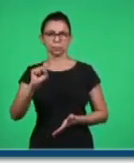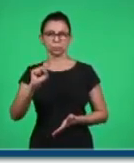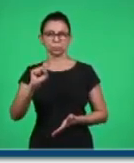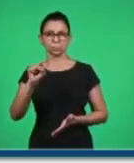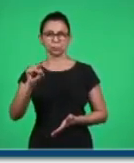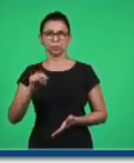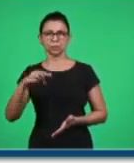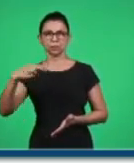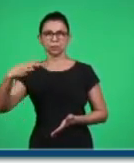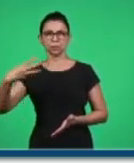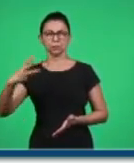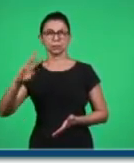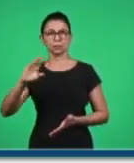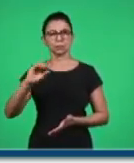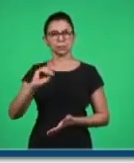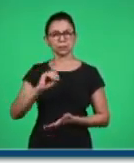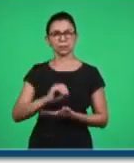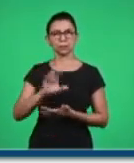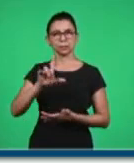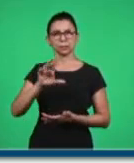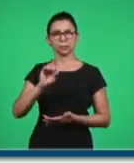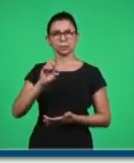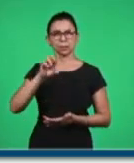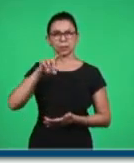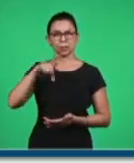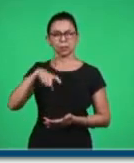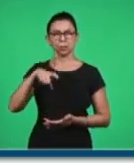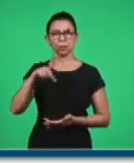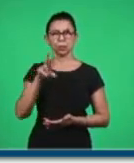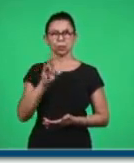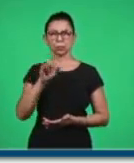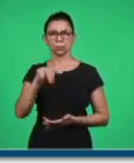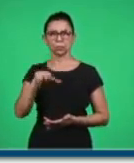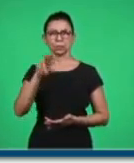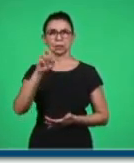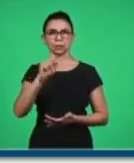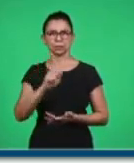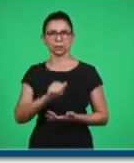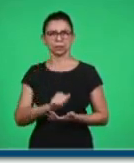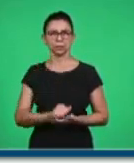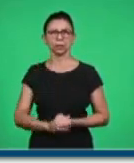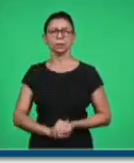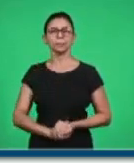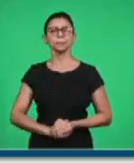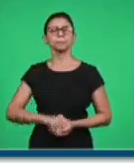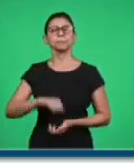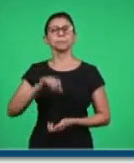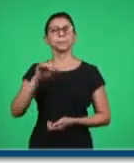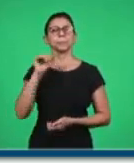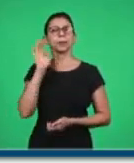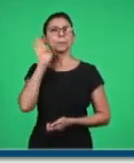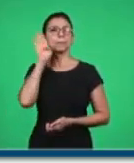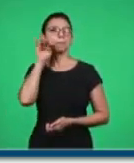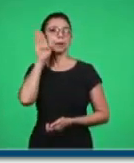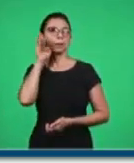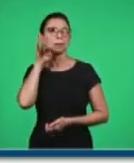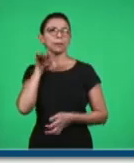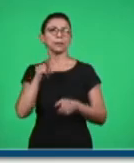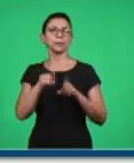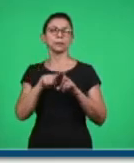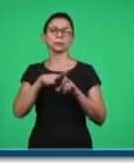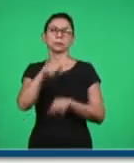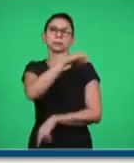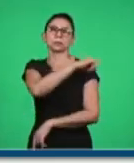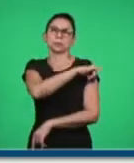and in Belém from 16:17, and Rio de Janeiro from 7:30